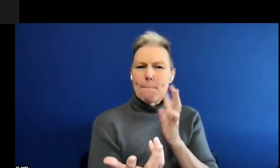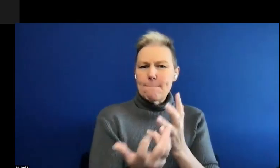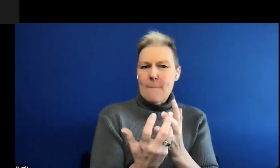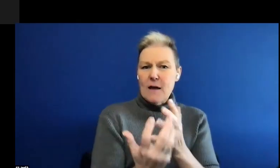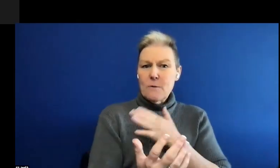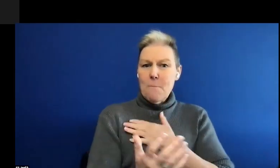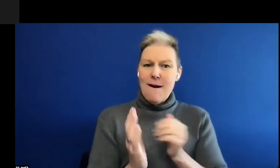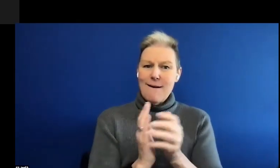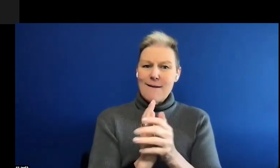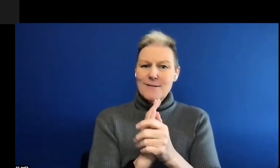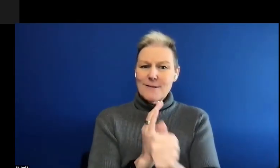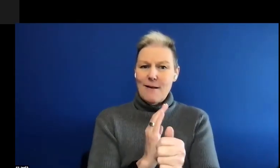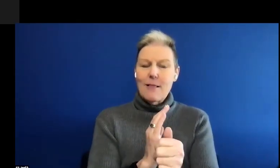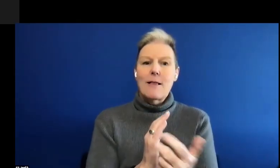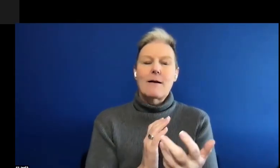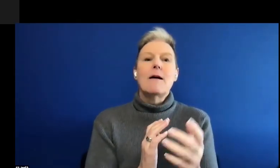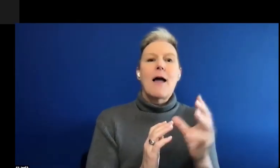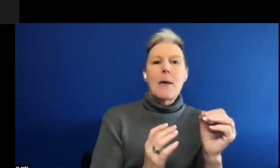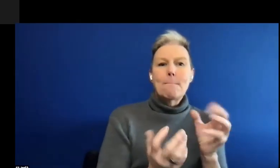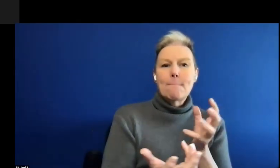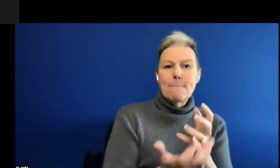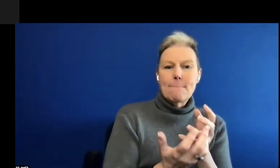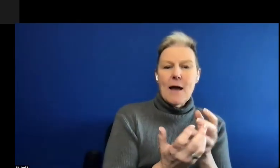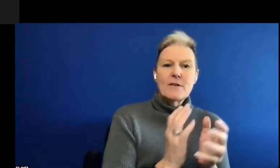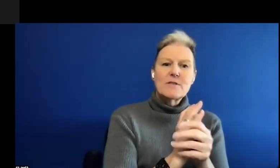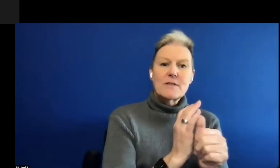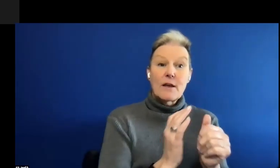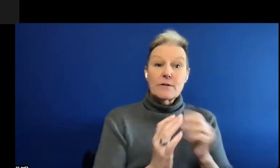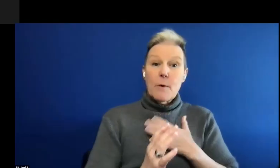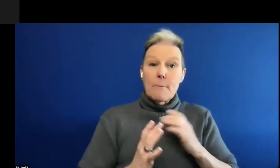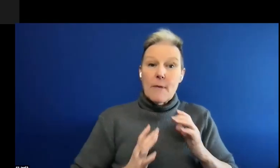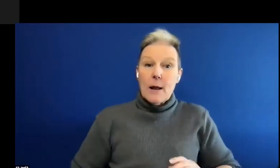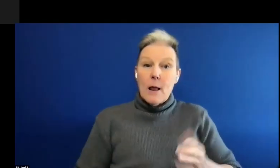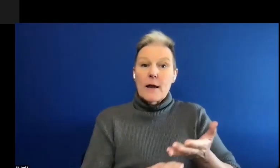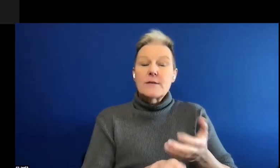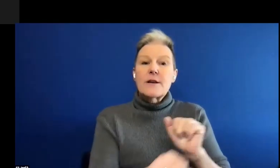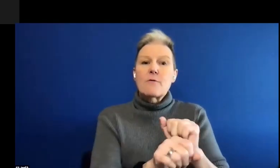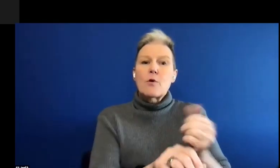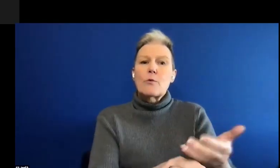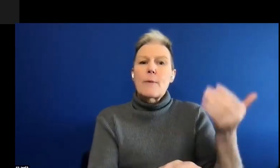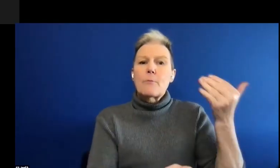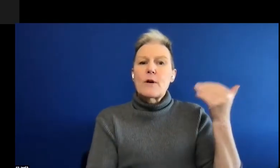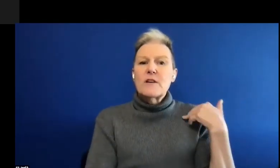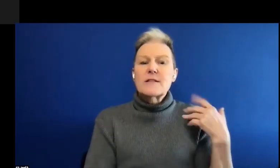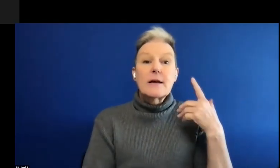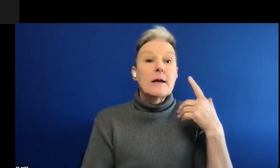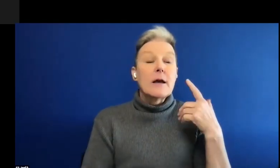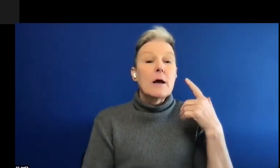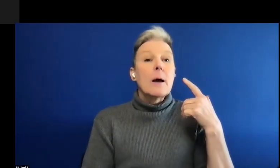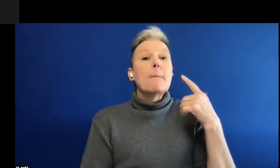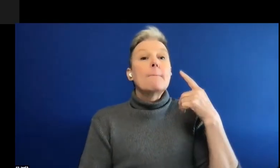skill set and match the skill set of clients that I worked with previously, specifically